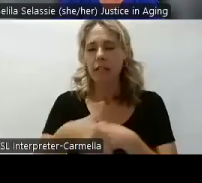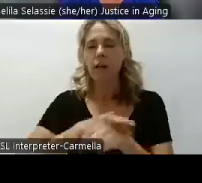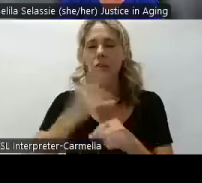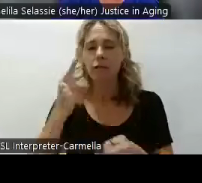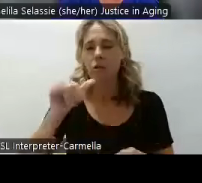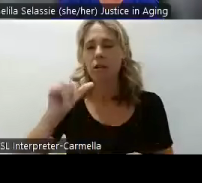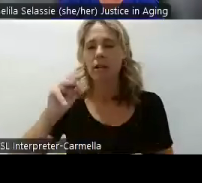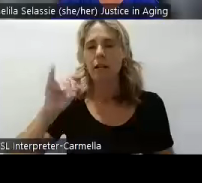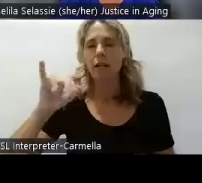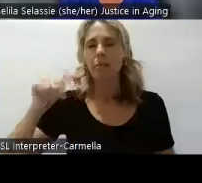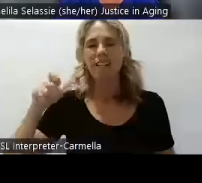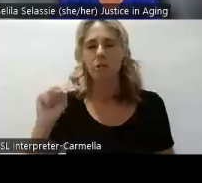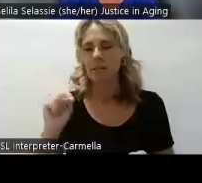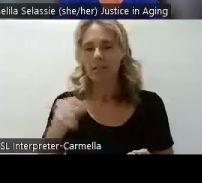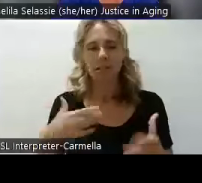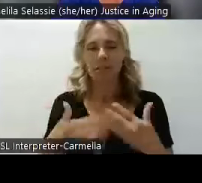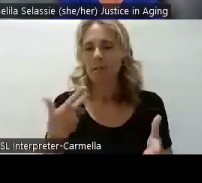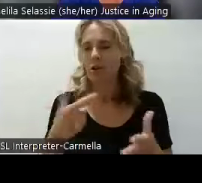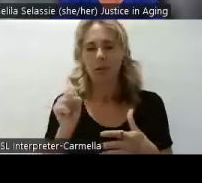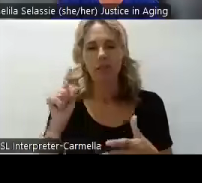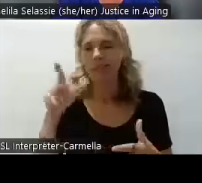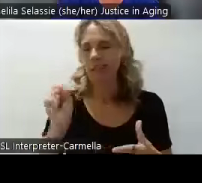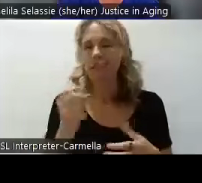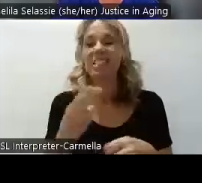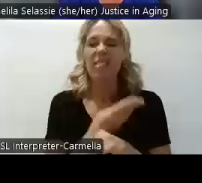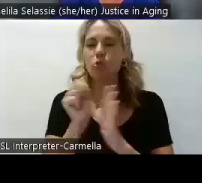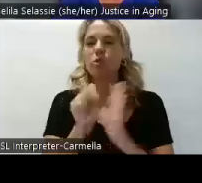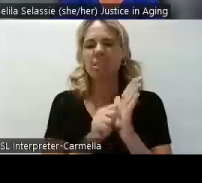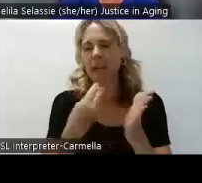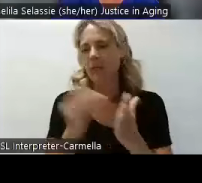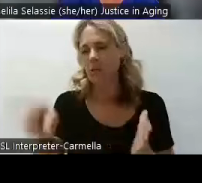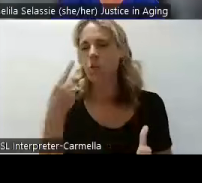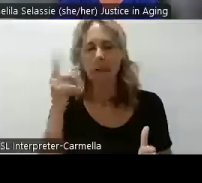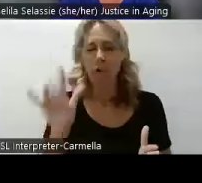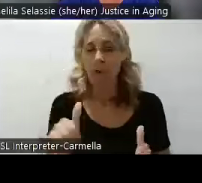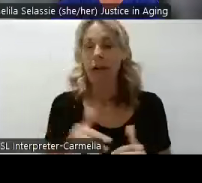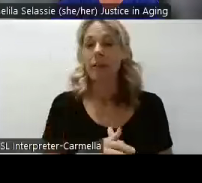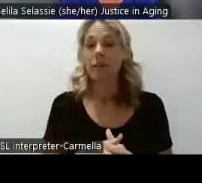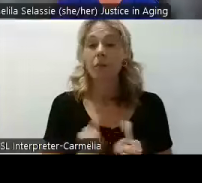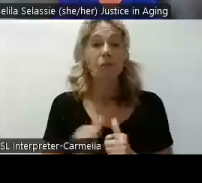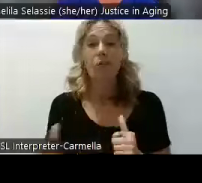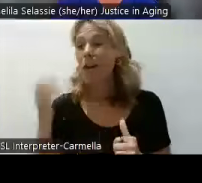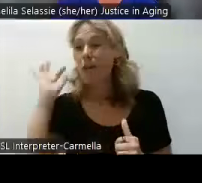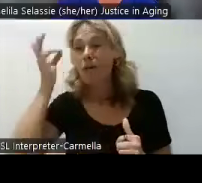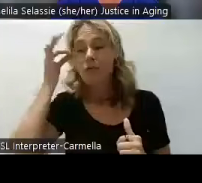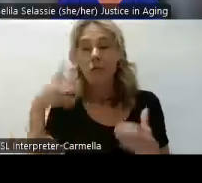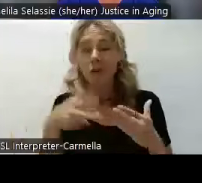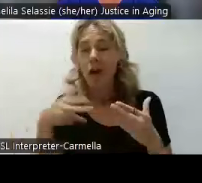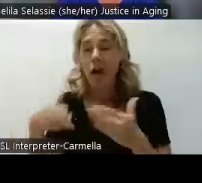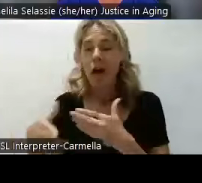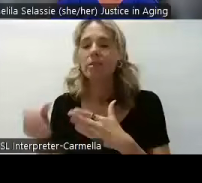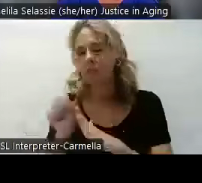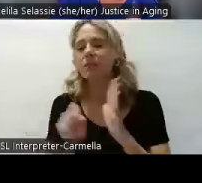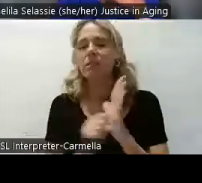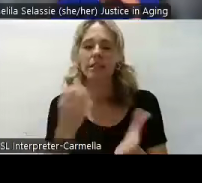regardless of status, and they do so using state funds only. But with these other federal cuts happening, states